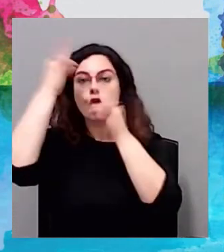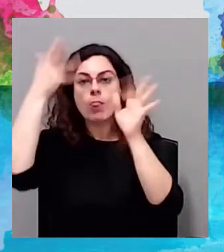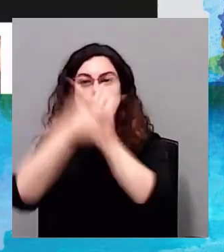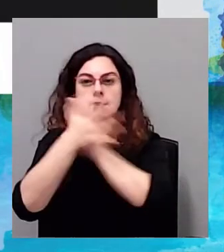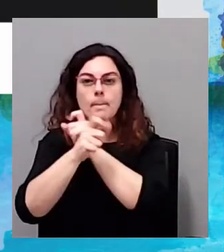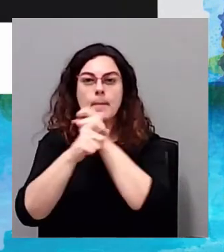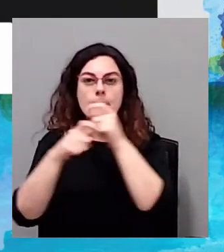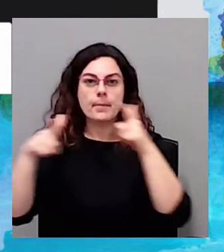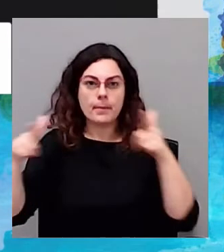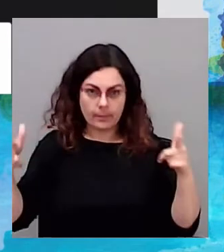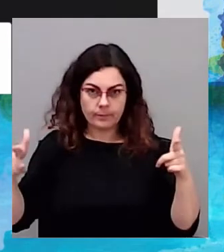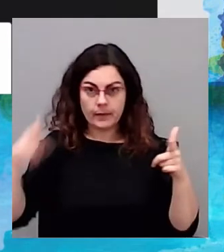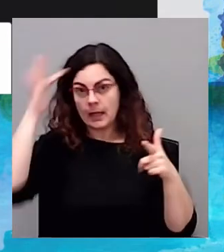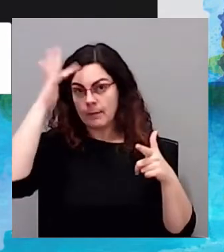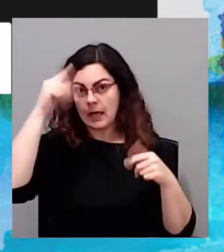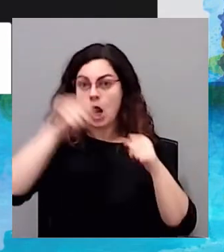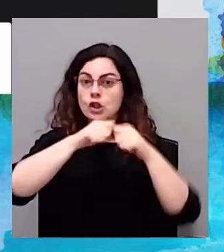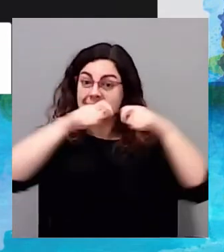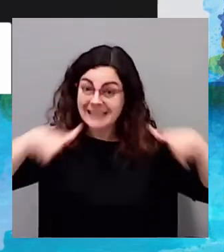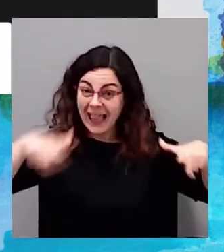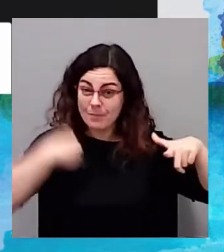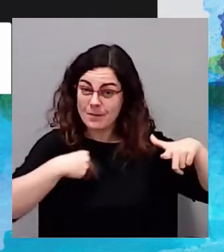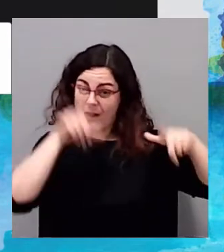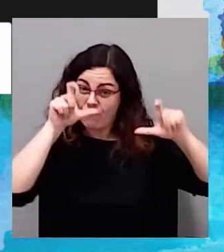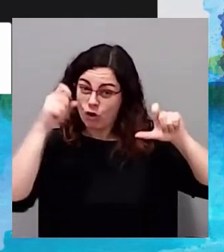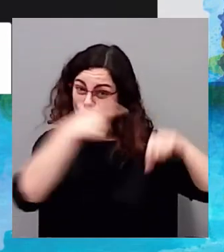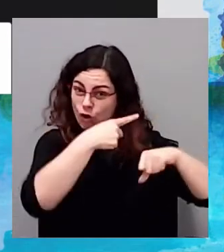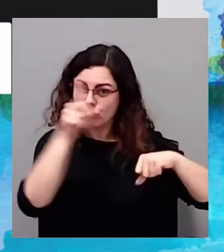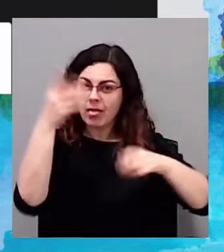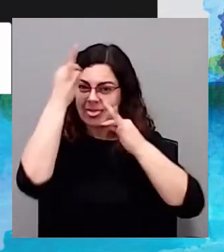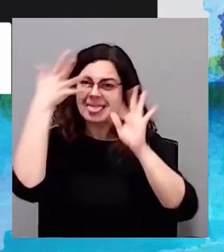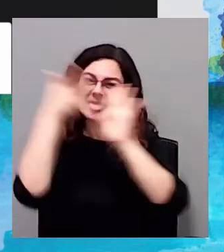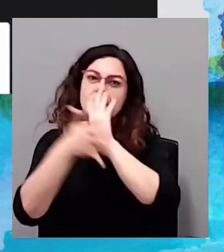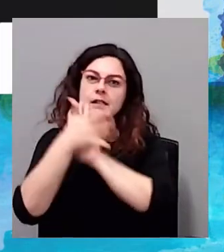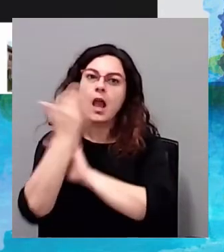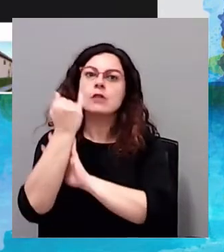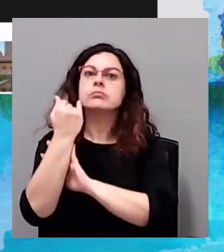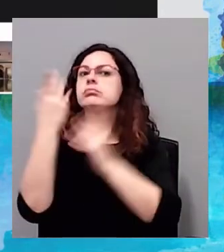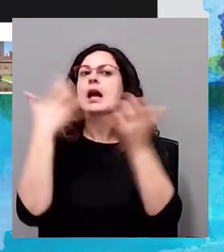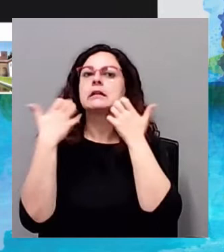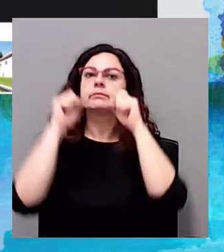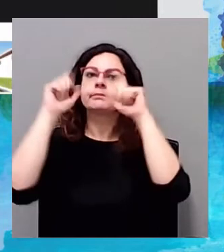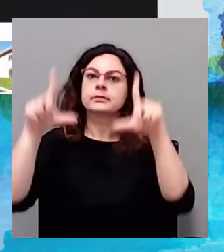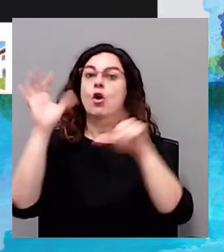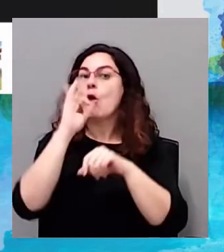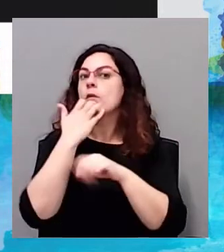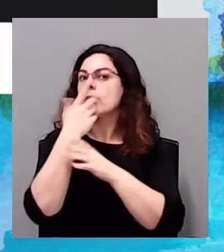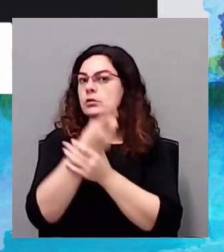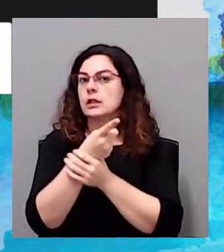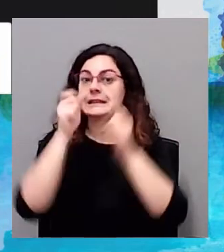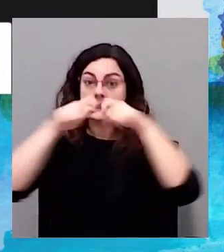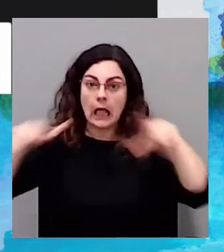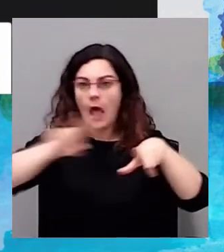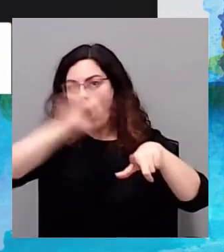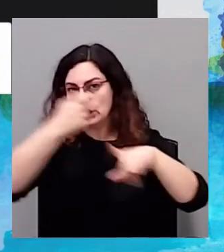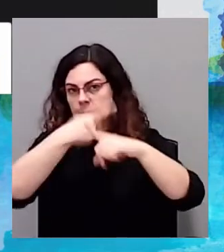developed. So imagine that you have to describe this hall where we have these works, or